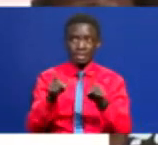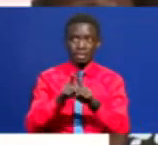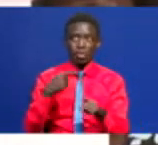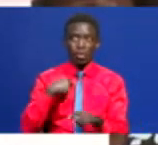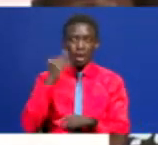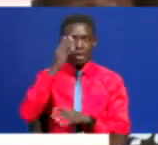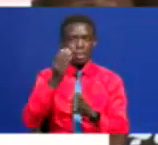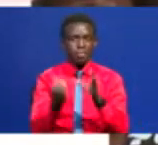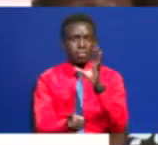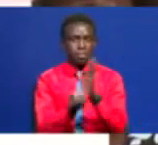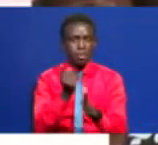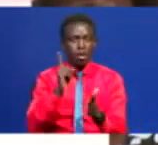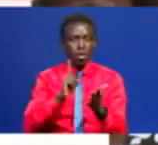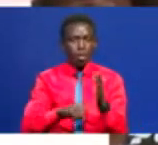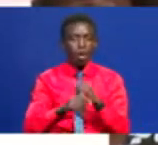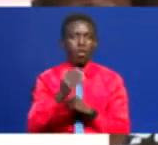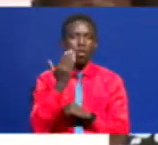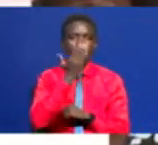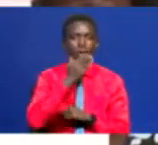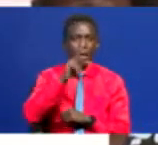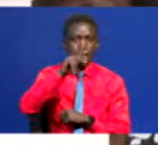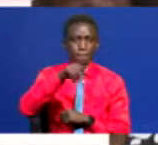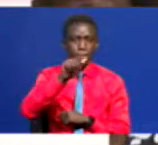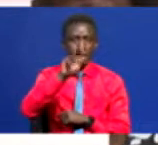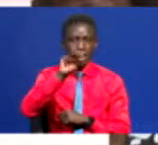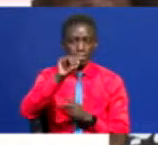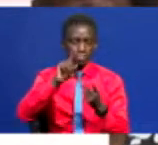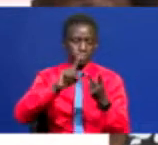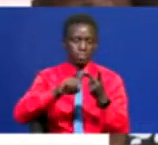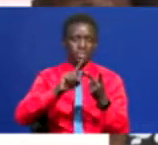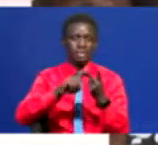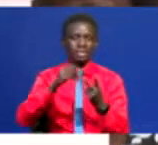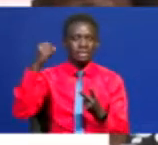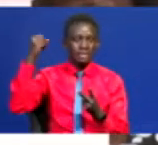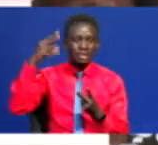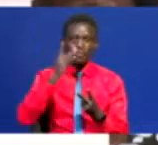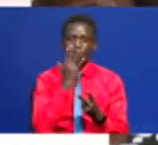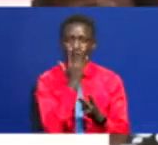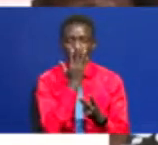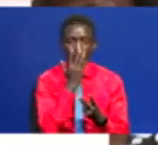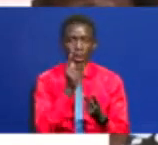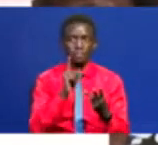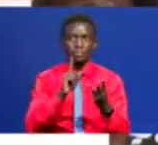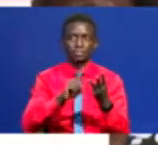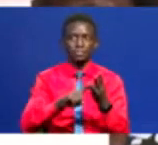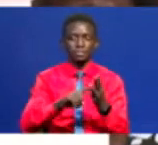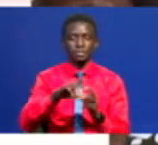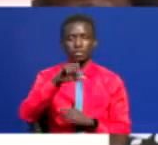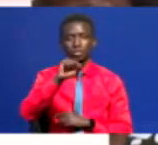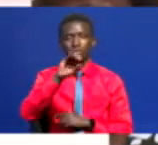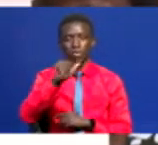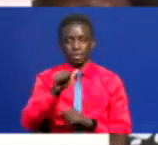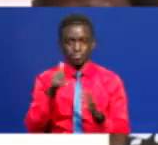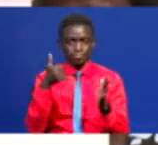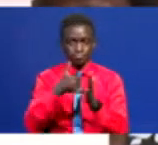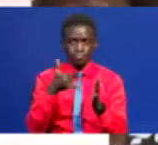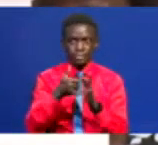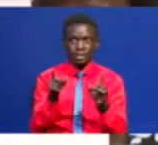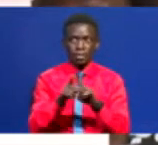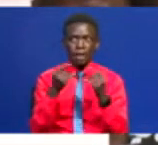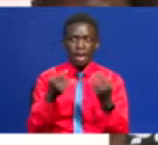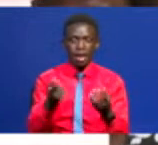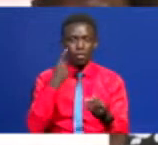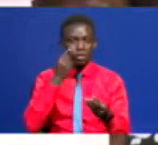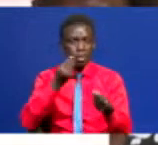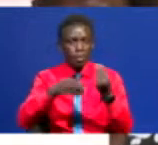crops that include palm oil, sunflower, canola and soybeans. Already, procurement of sunflower and